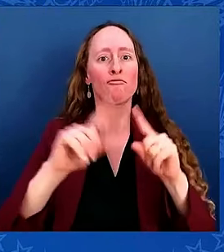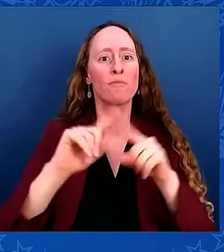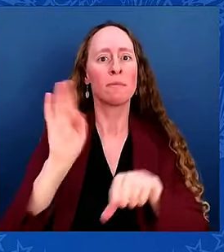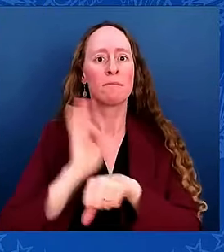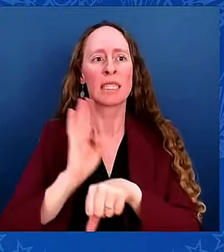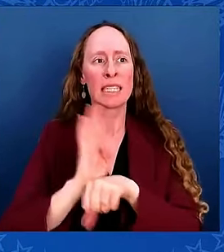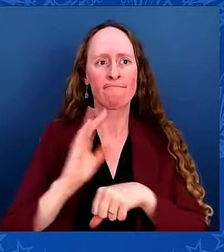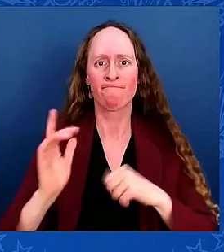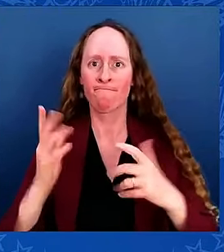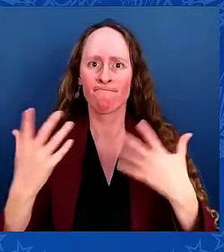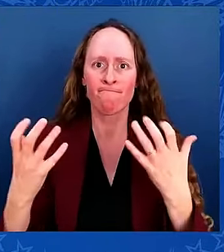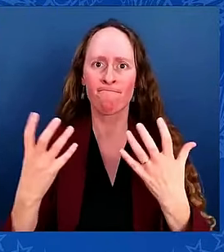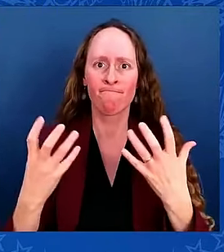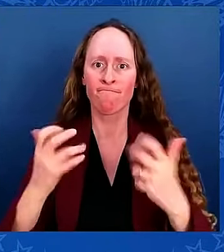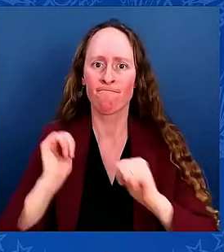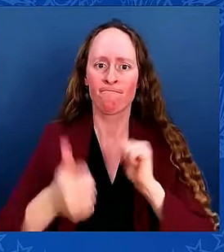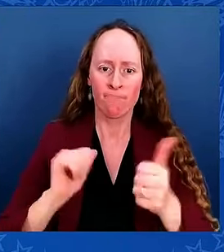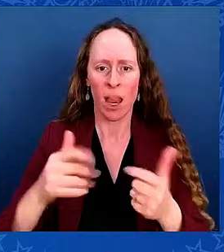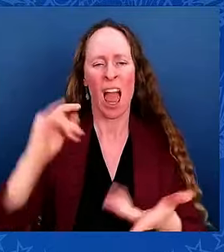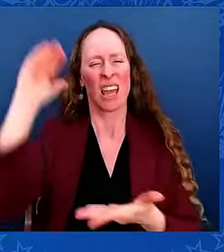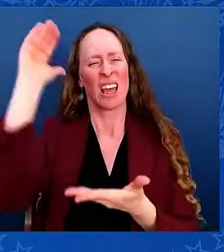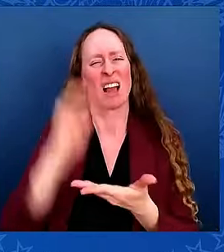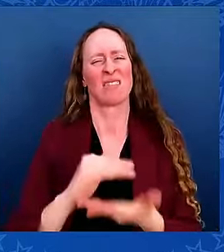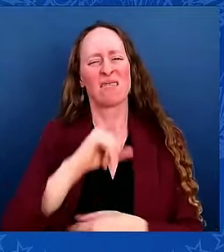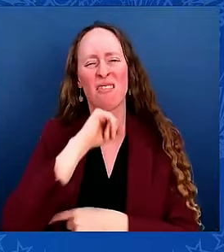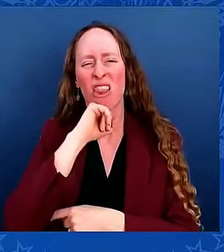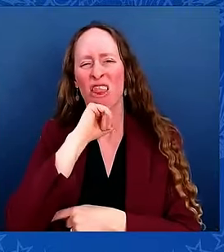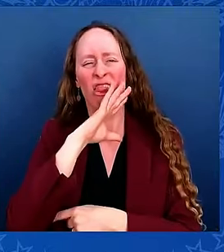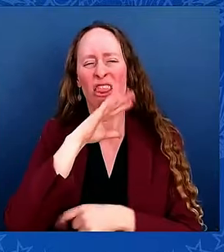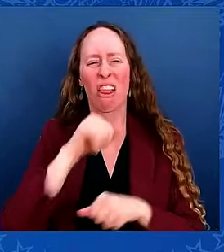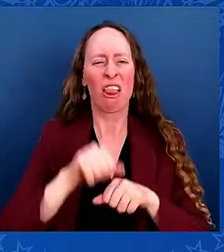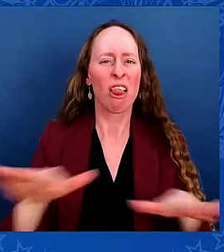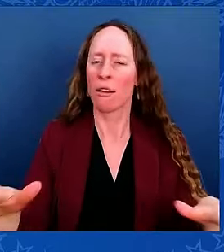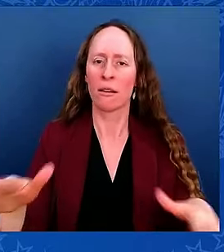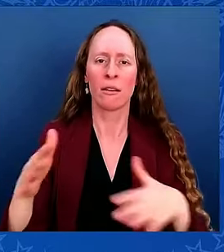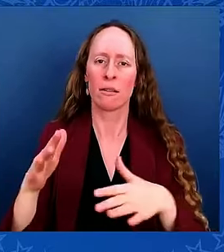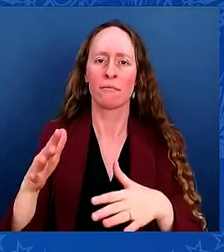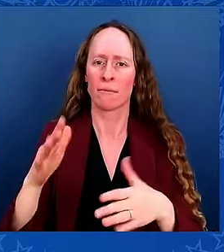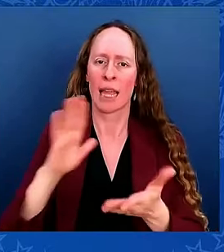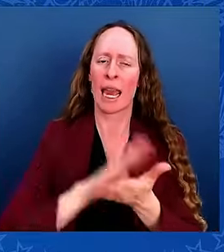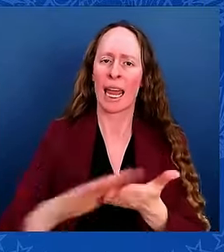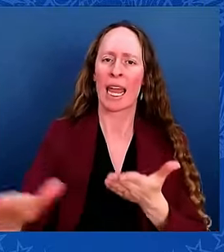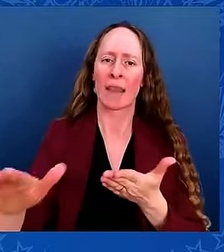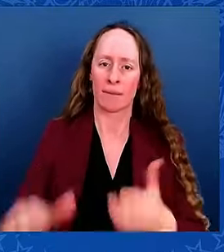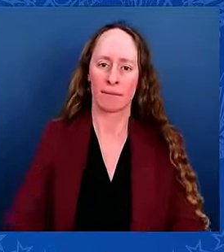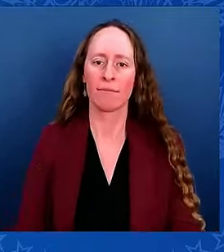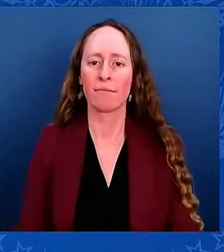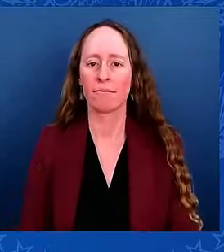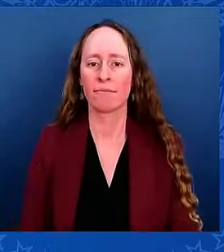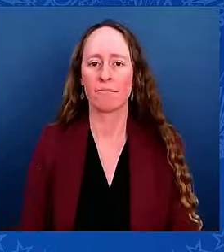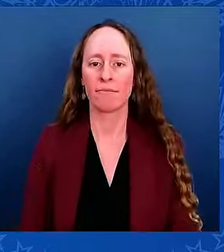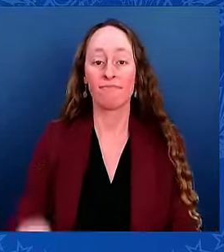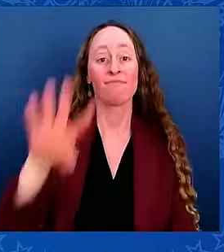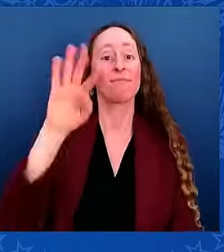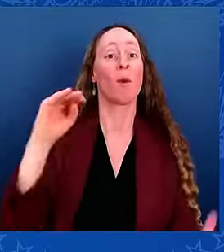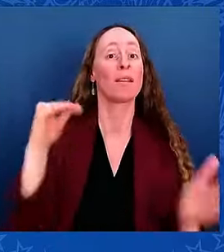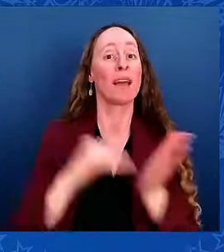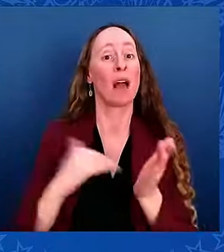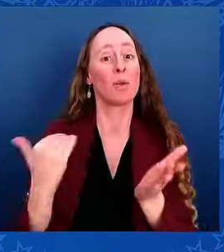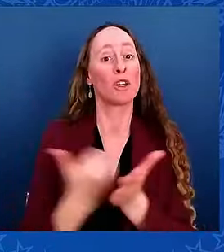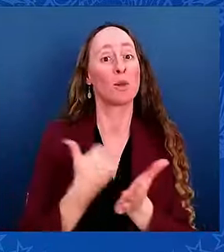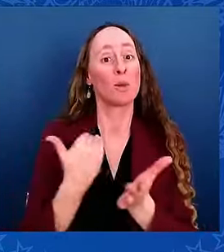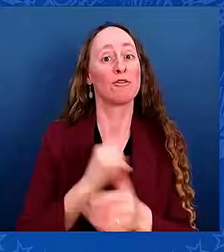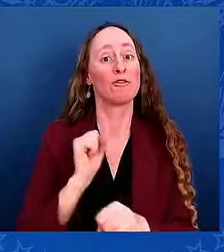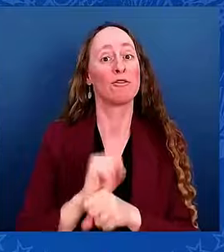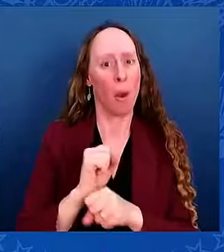estimated 40,000 new good-paying jobs at the port in clean energy manufacturing all across America.